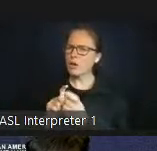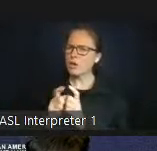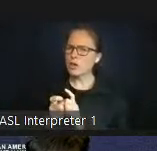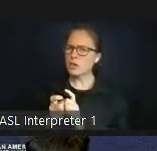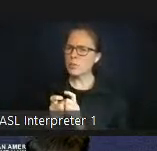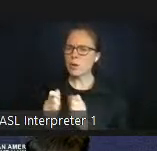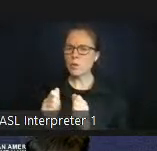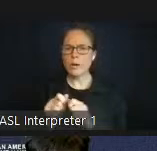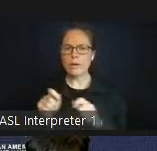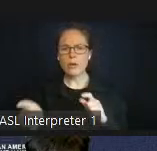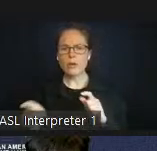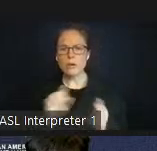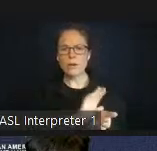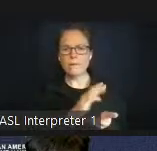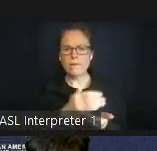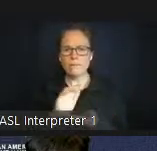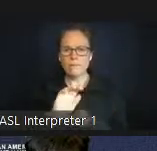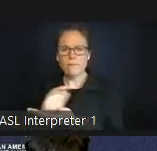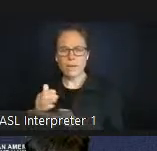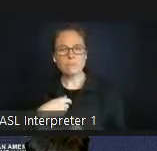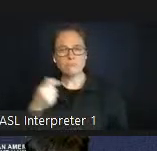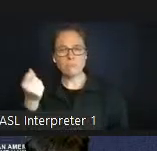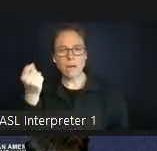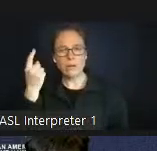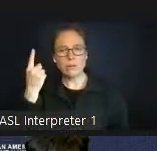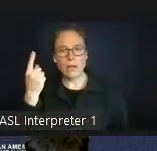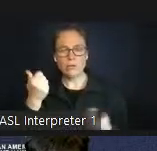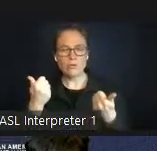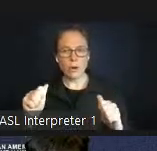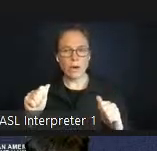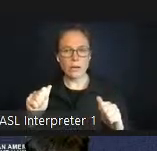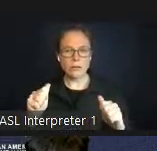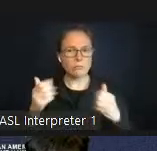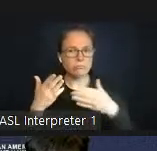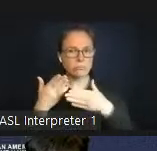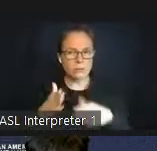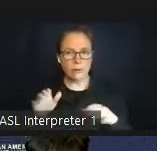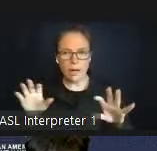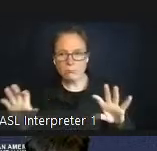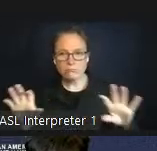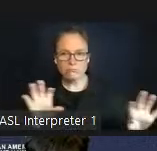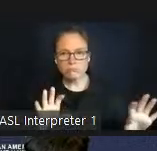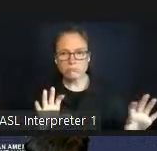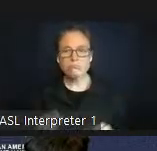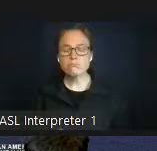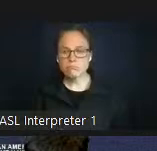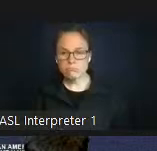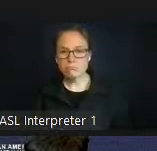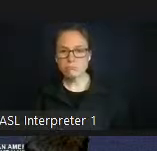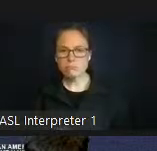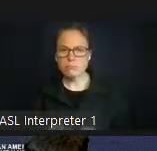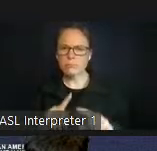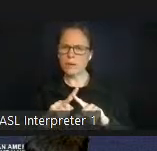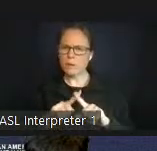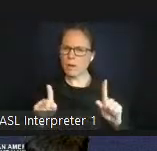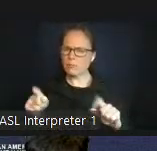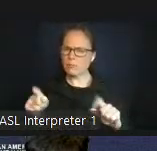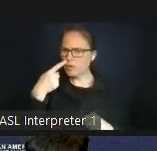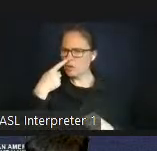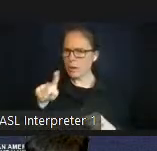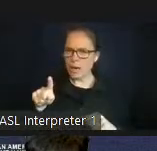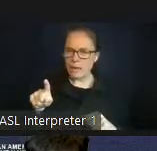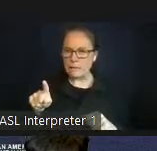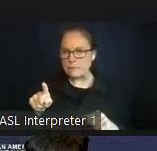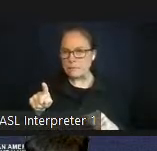that. You're trying to put things in buckets and more closely match where the money's coming from. But can you, in a few words or